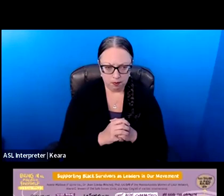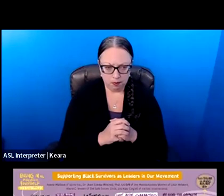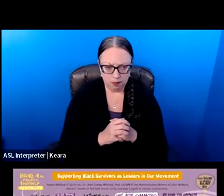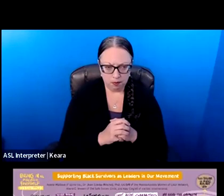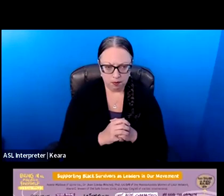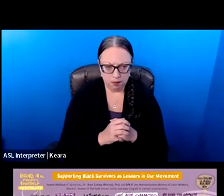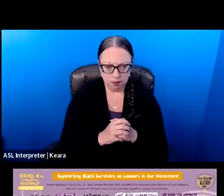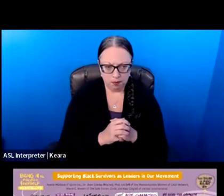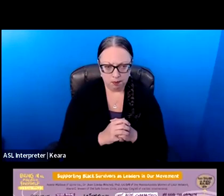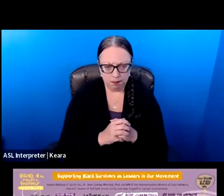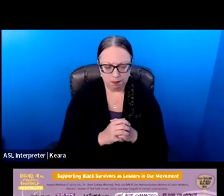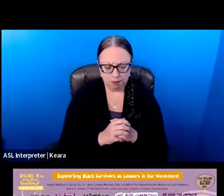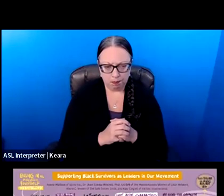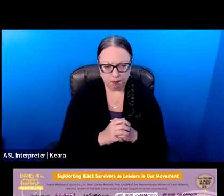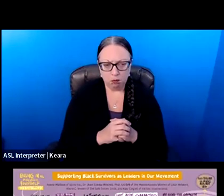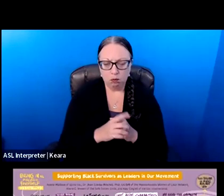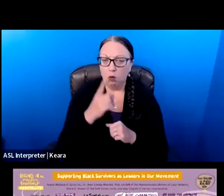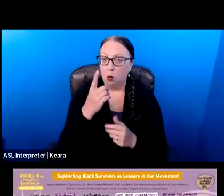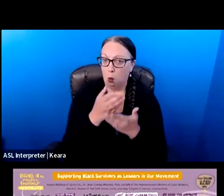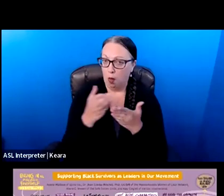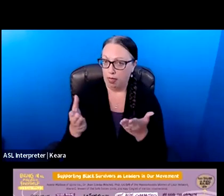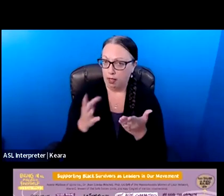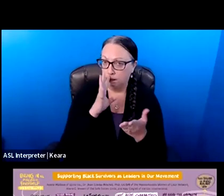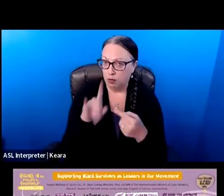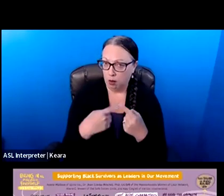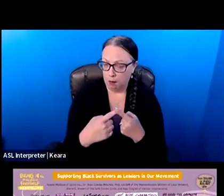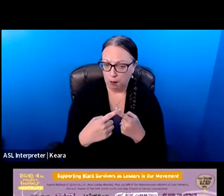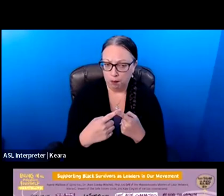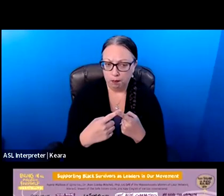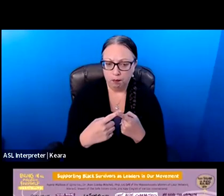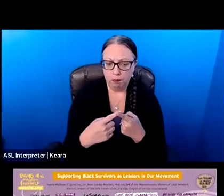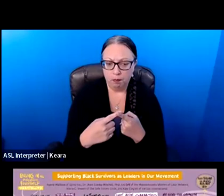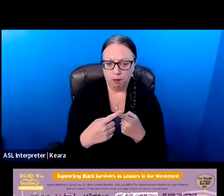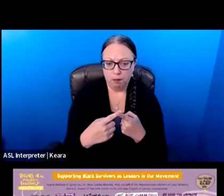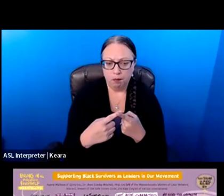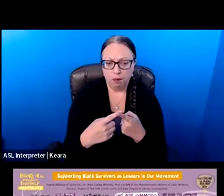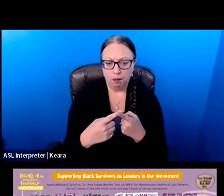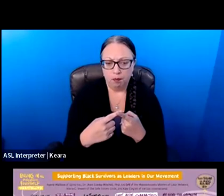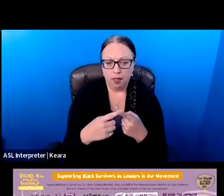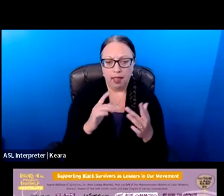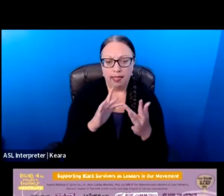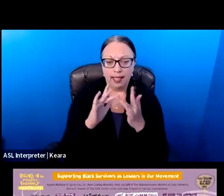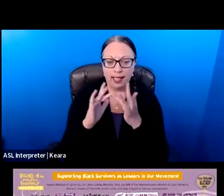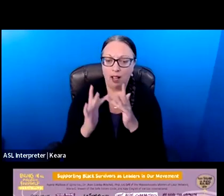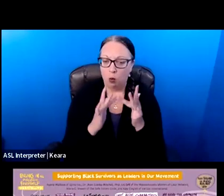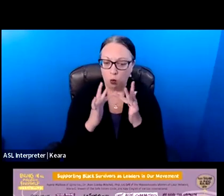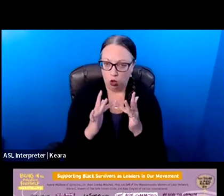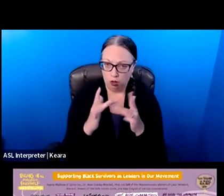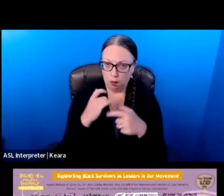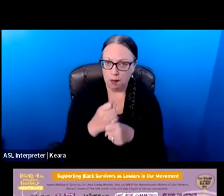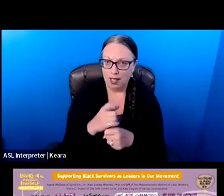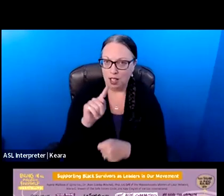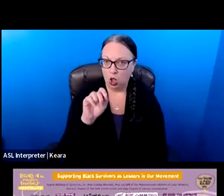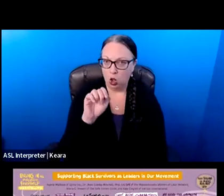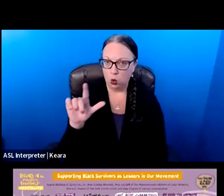Tangible. I have one thing that I could talk about. I could talk about Mass Women of Color Network putting together a toolkit, which